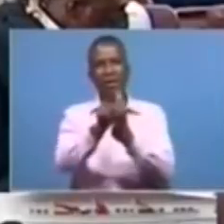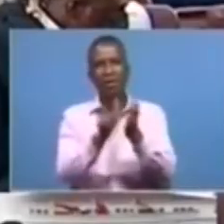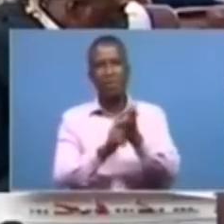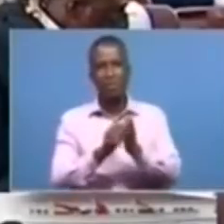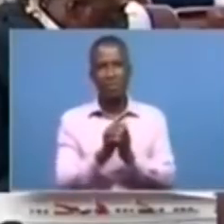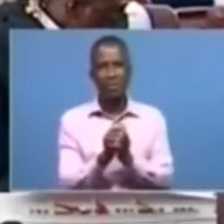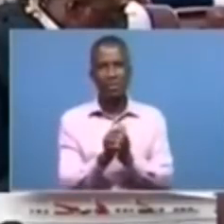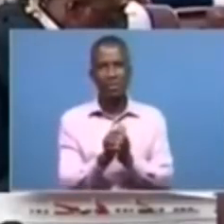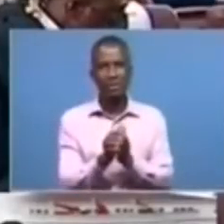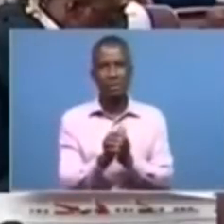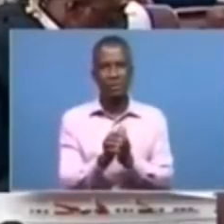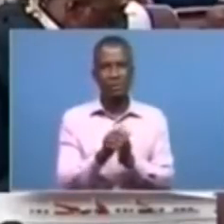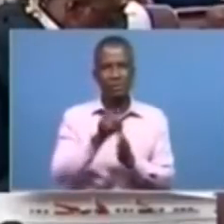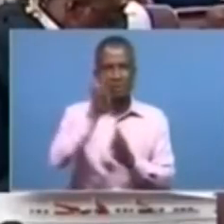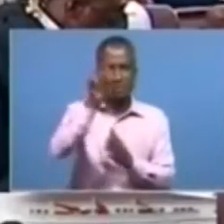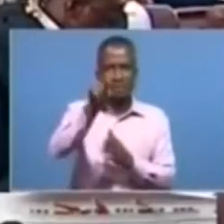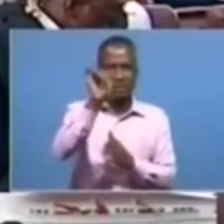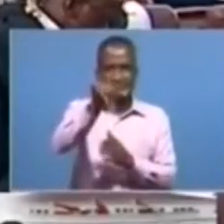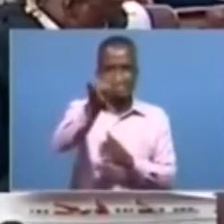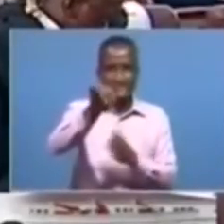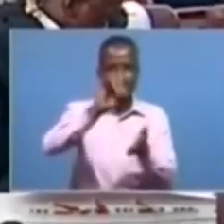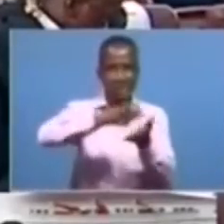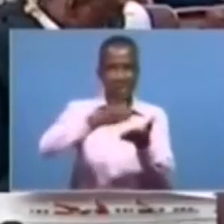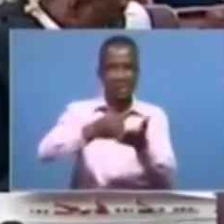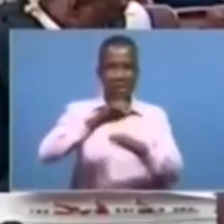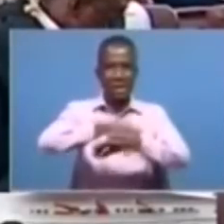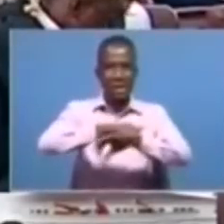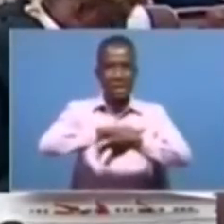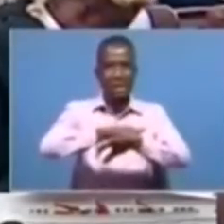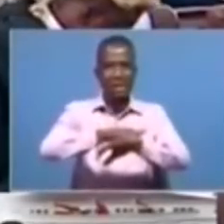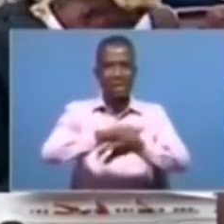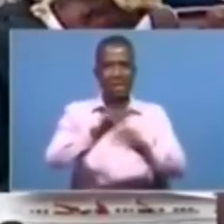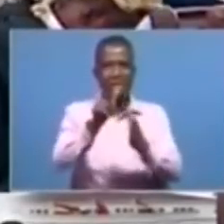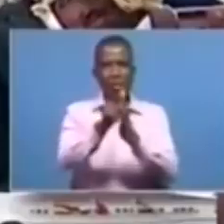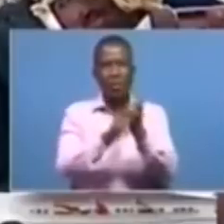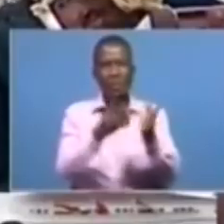Black's Law Dictionary, which is an English law text.